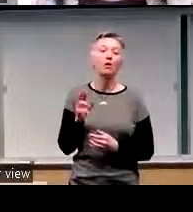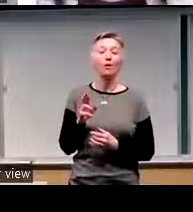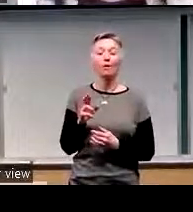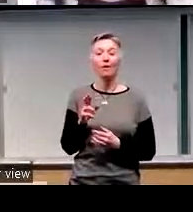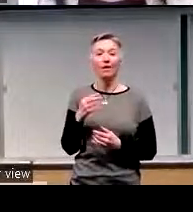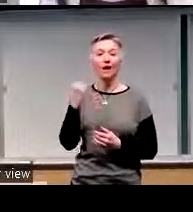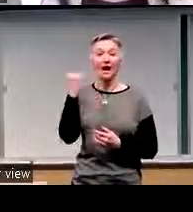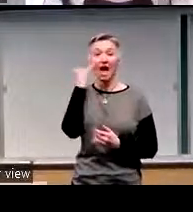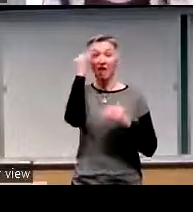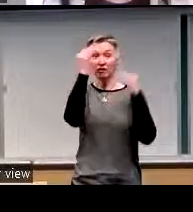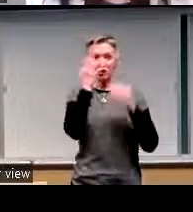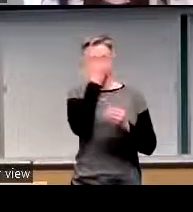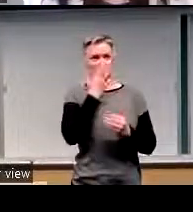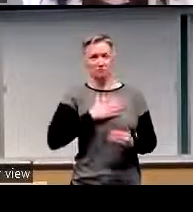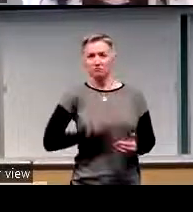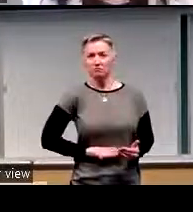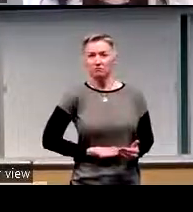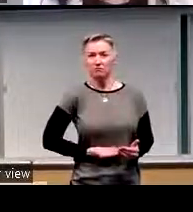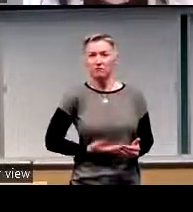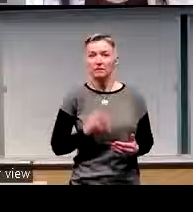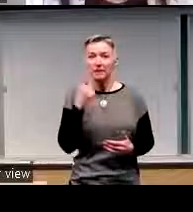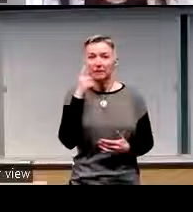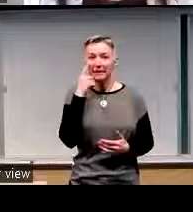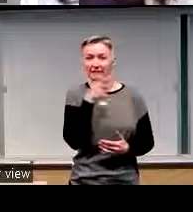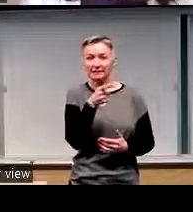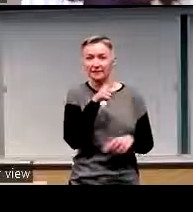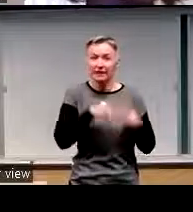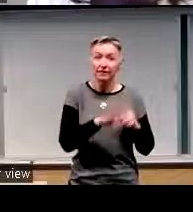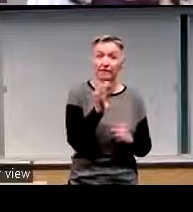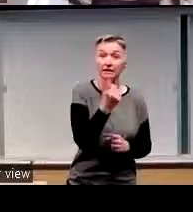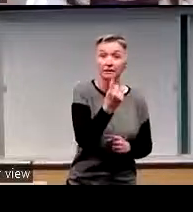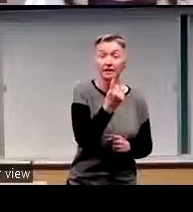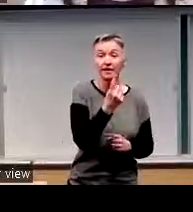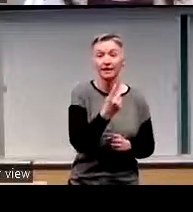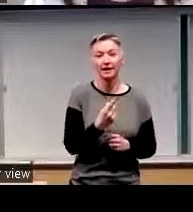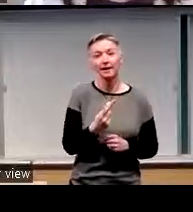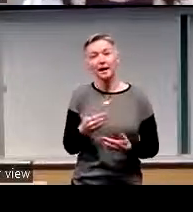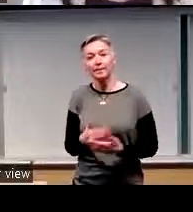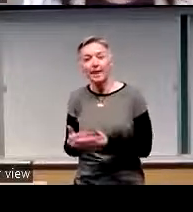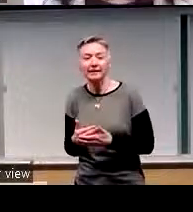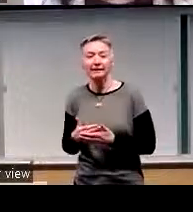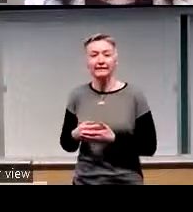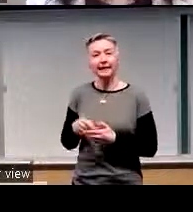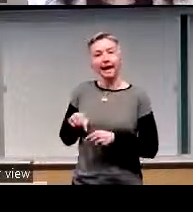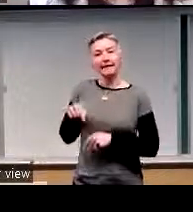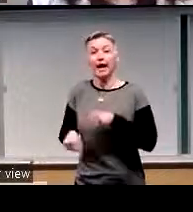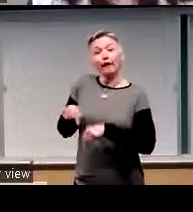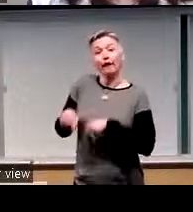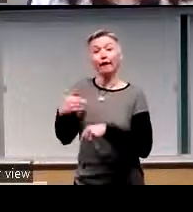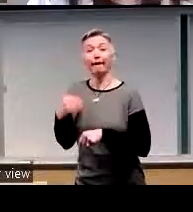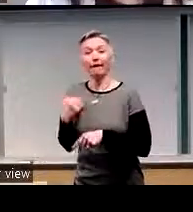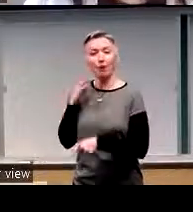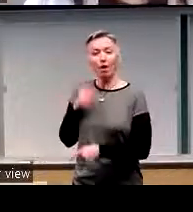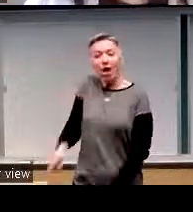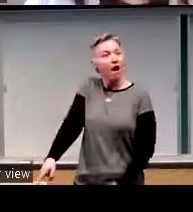shows distress because they're not able to find an object, infants and toddlers will point to help the adult find the